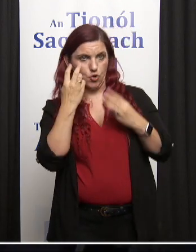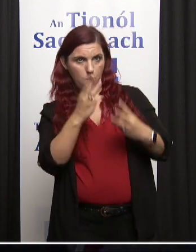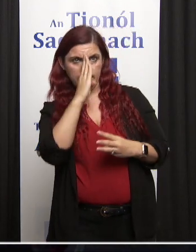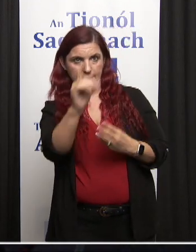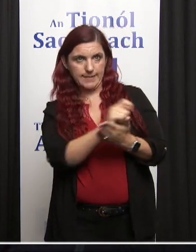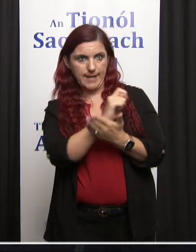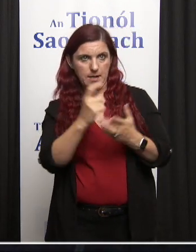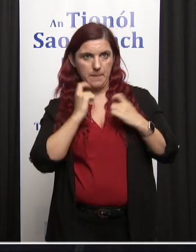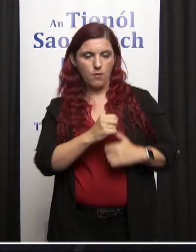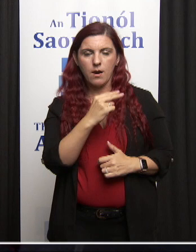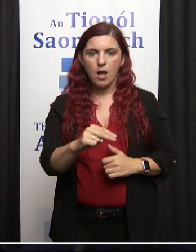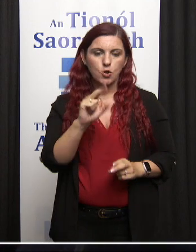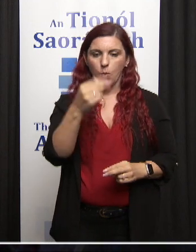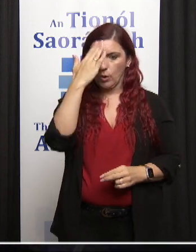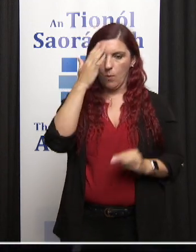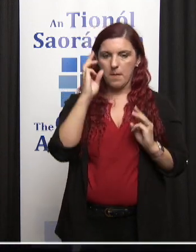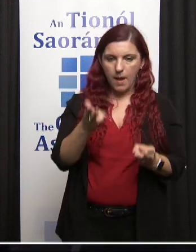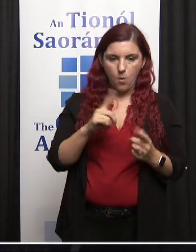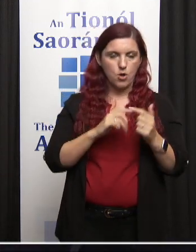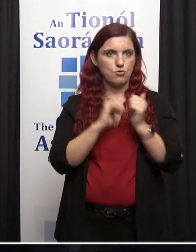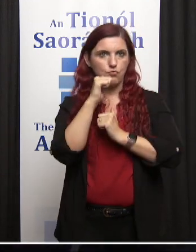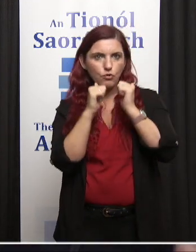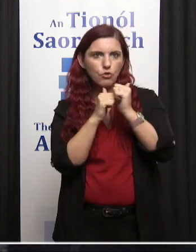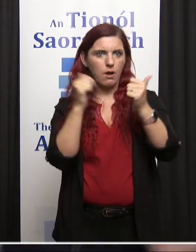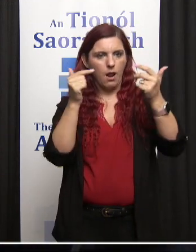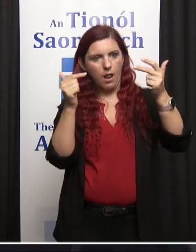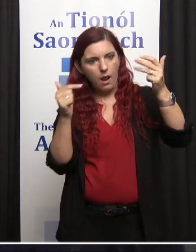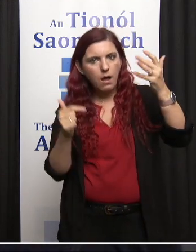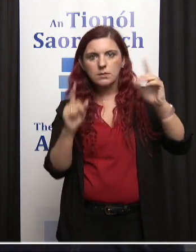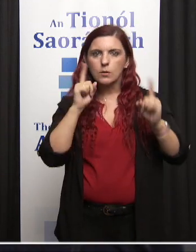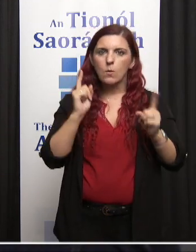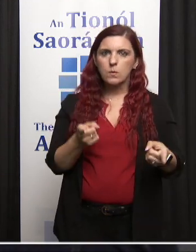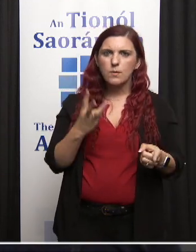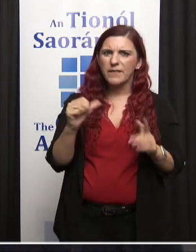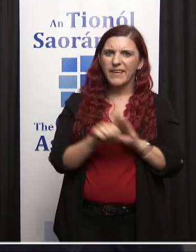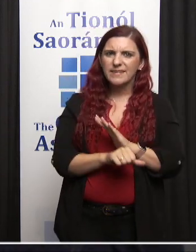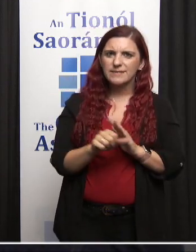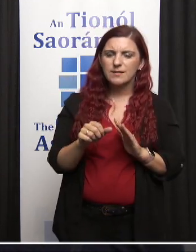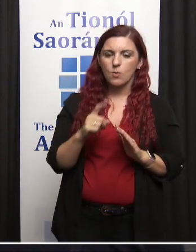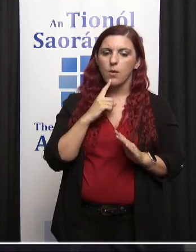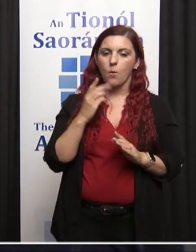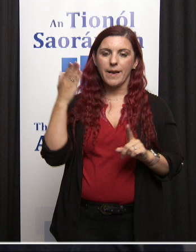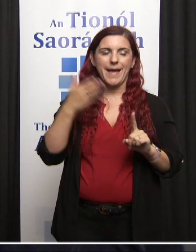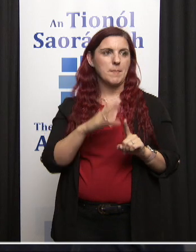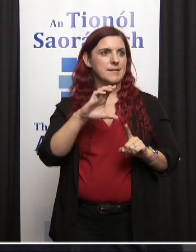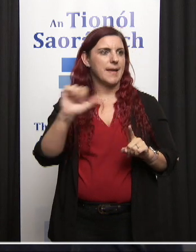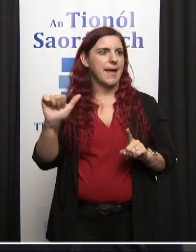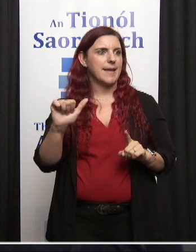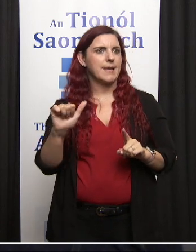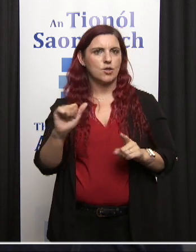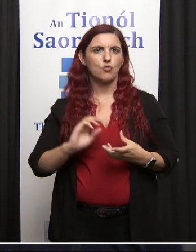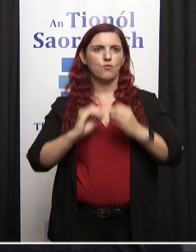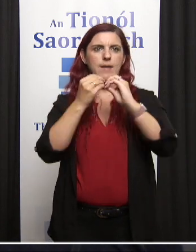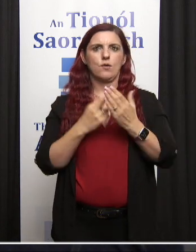elected mayor? Nobody knew what the powers were, what the structures are going to be, etc., etc. The whole purpose of a citizens' assembly is to create